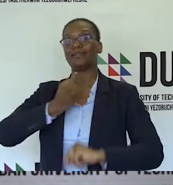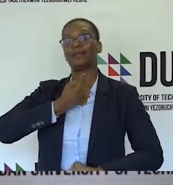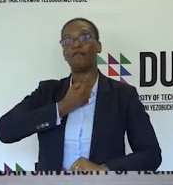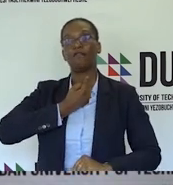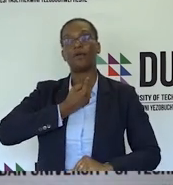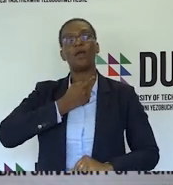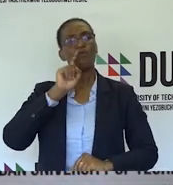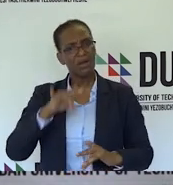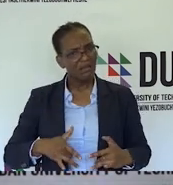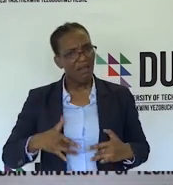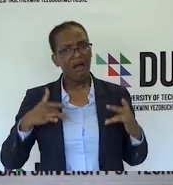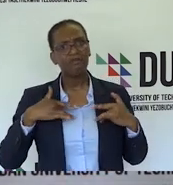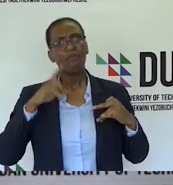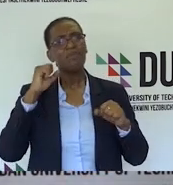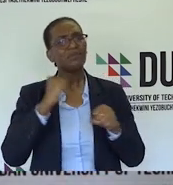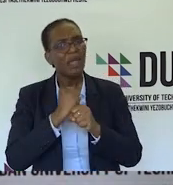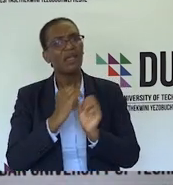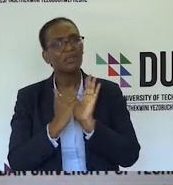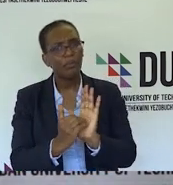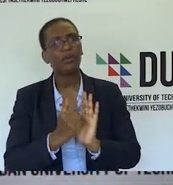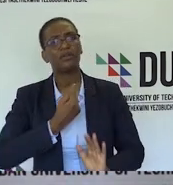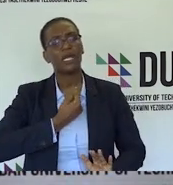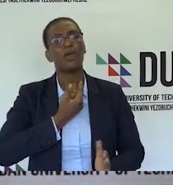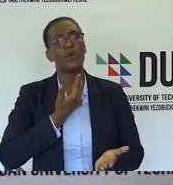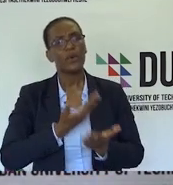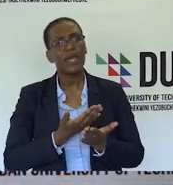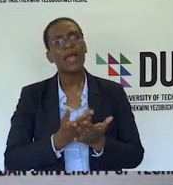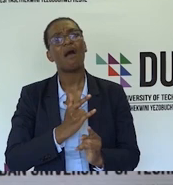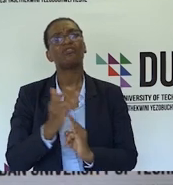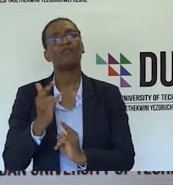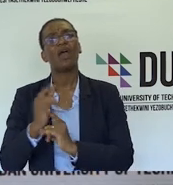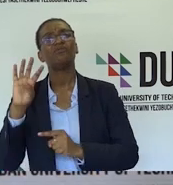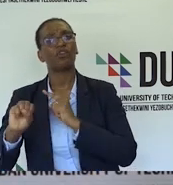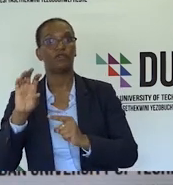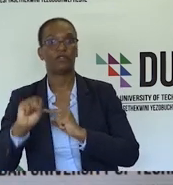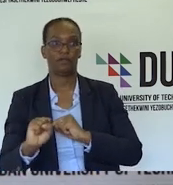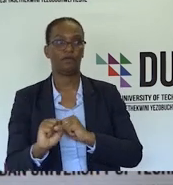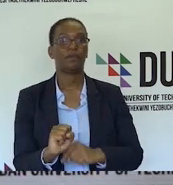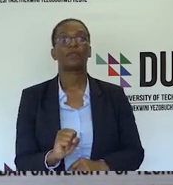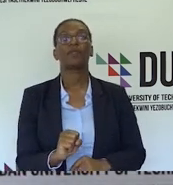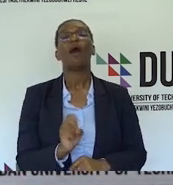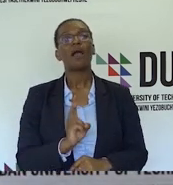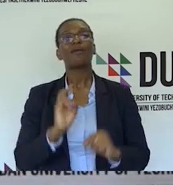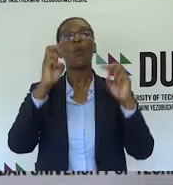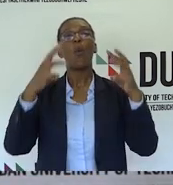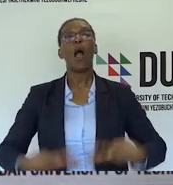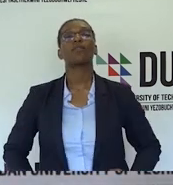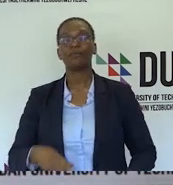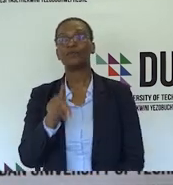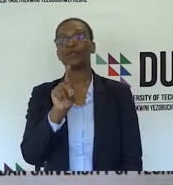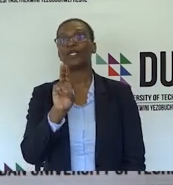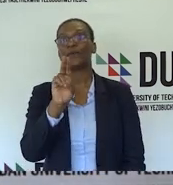live. Dare to be exemplary. Dare to succeed. And once again, welcome to